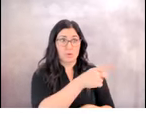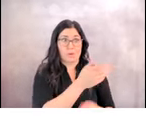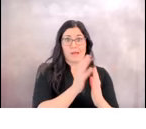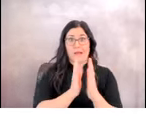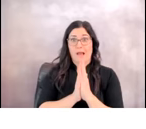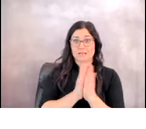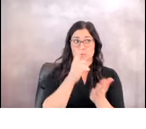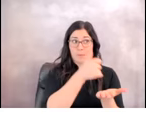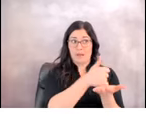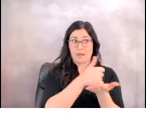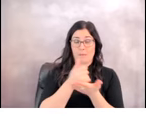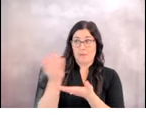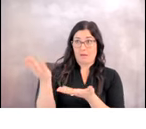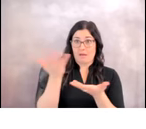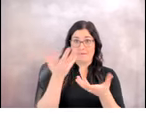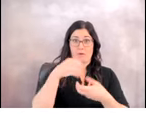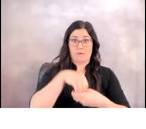deal with this, but.